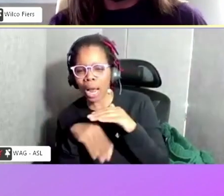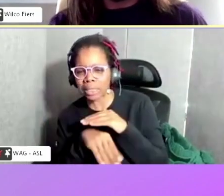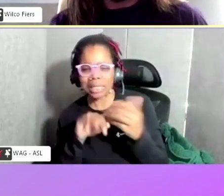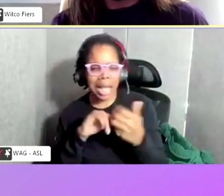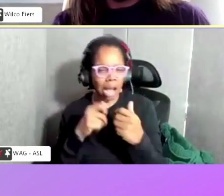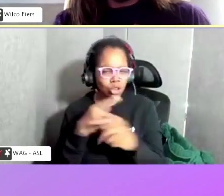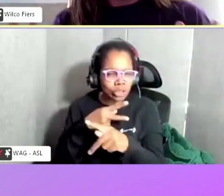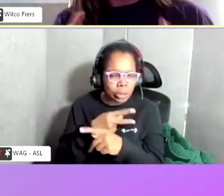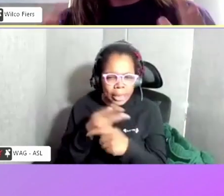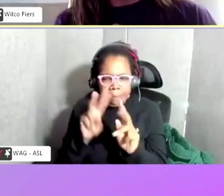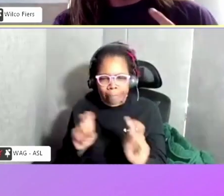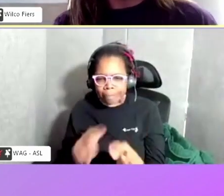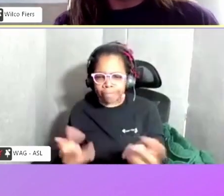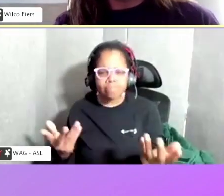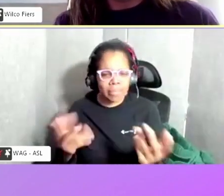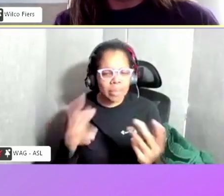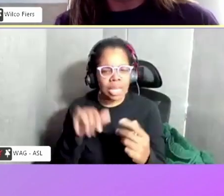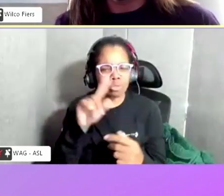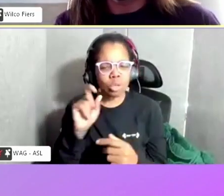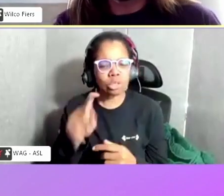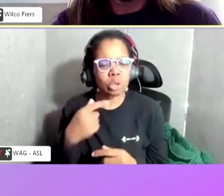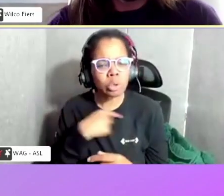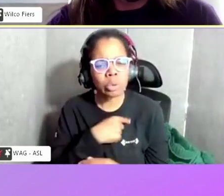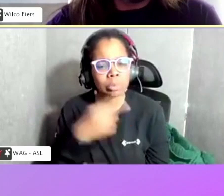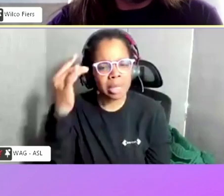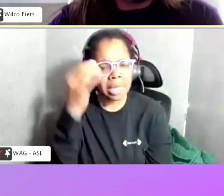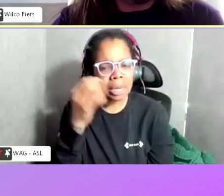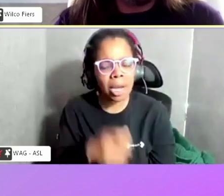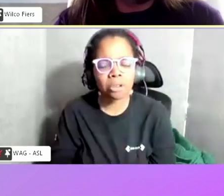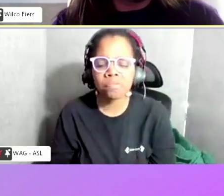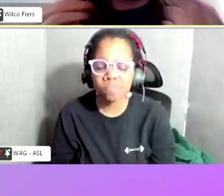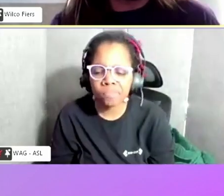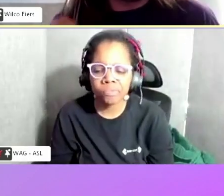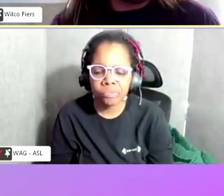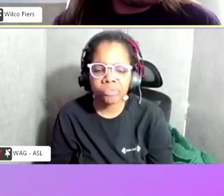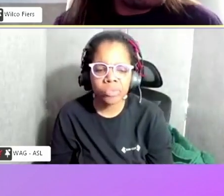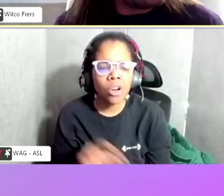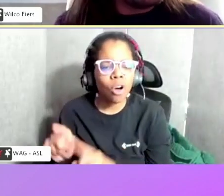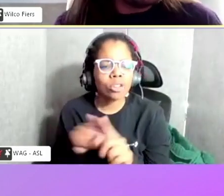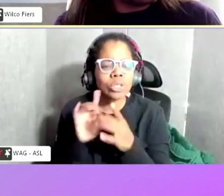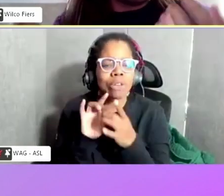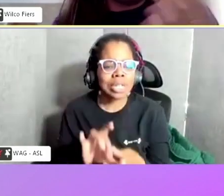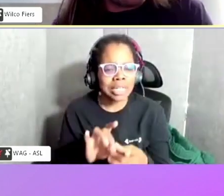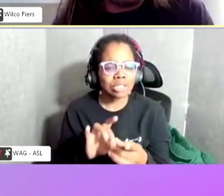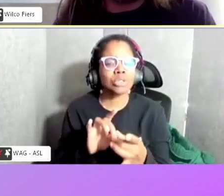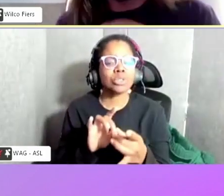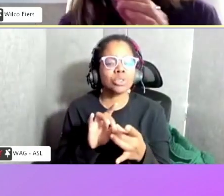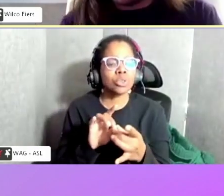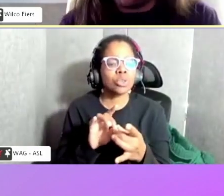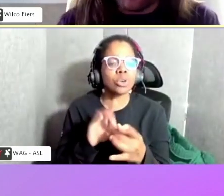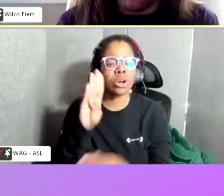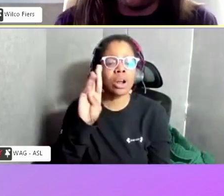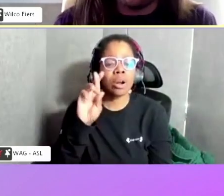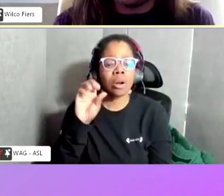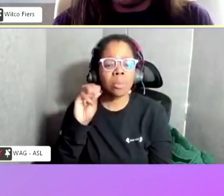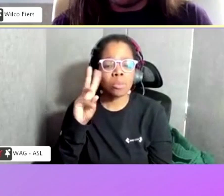out? These are some questions that we've been thinking about. That also relates to browsers, to